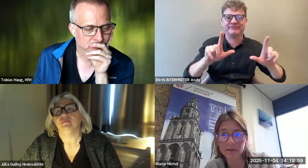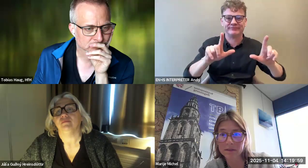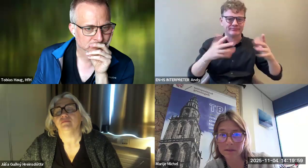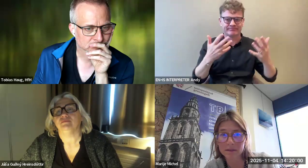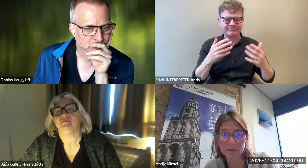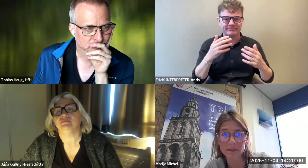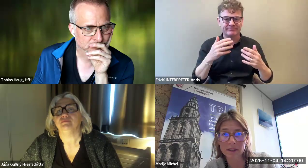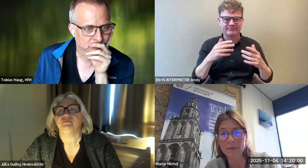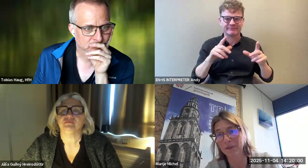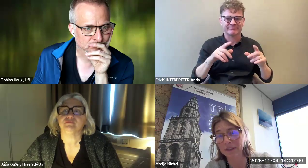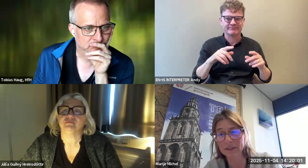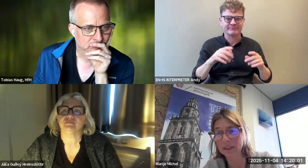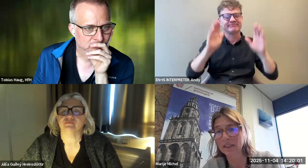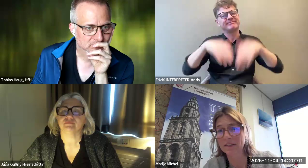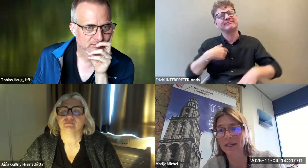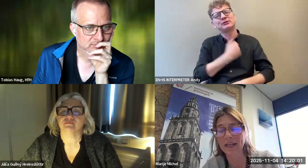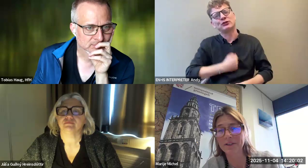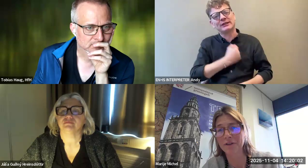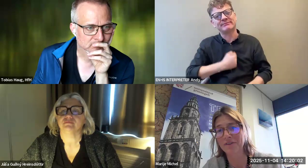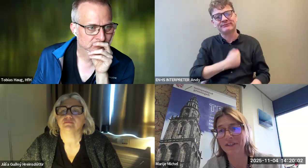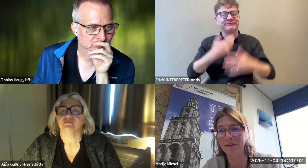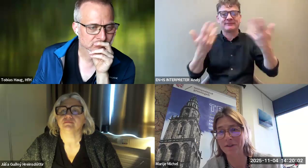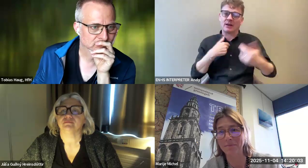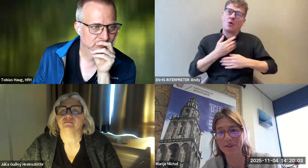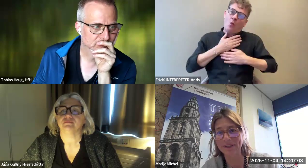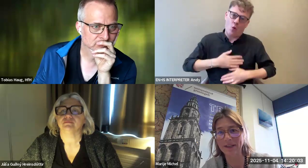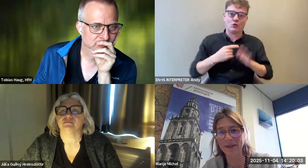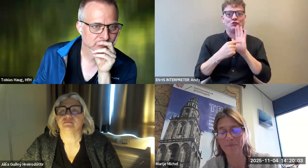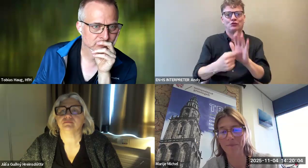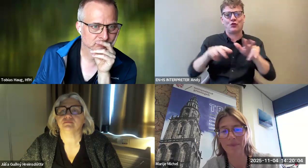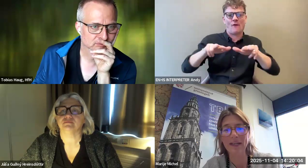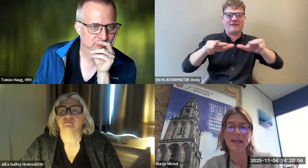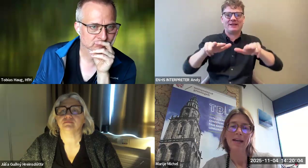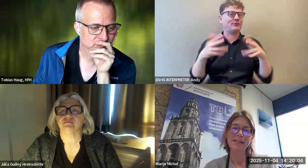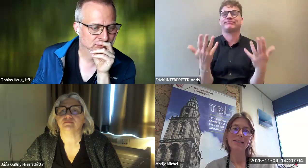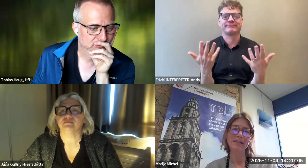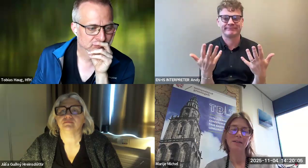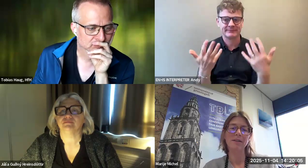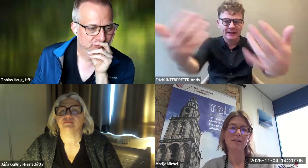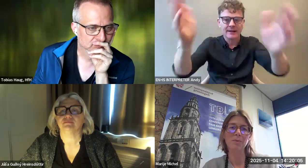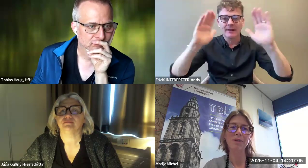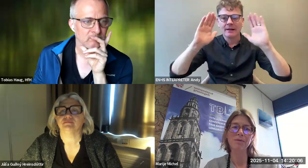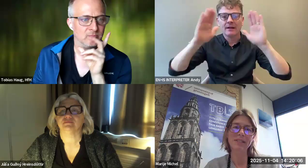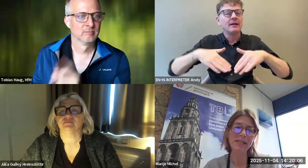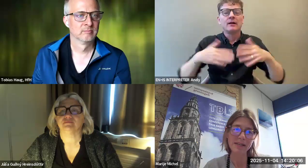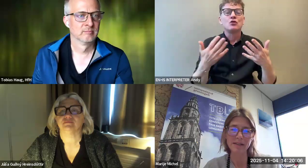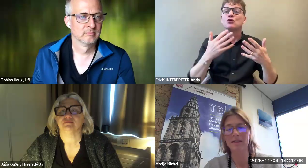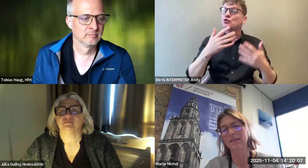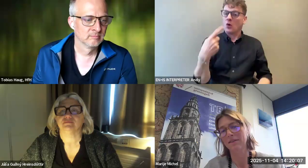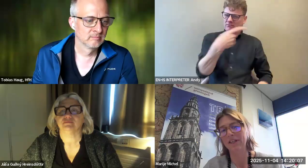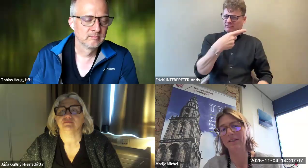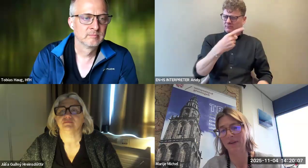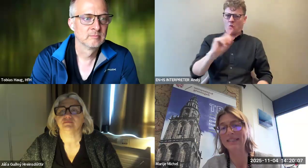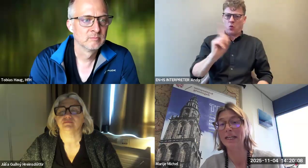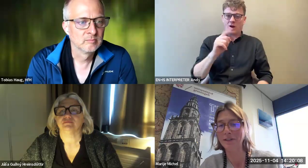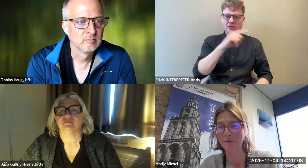went. I'm sorry. So I can't show the video then, but at least, so what you see here is